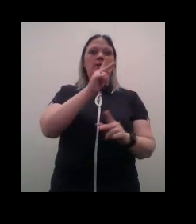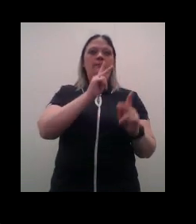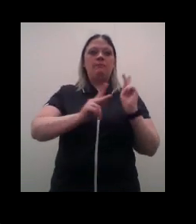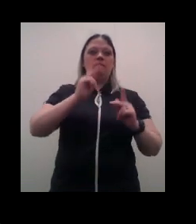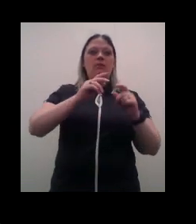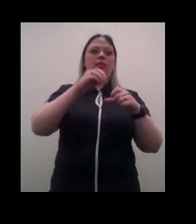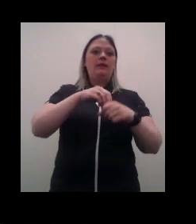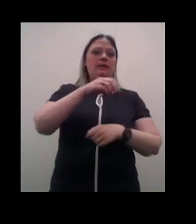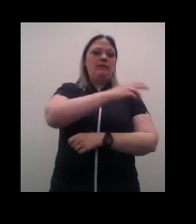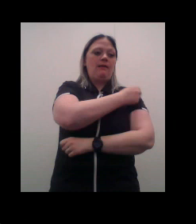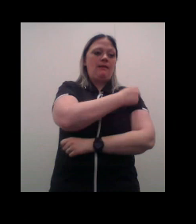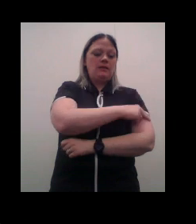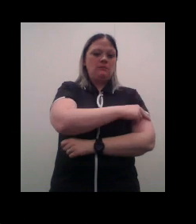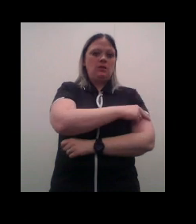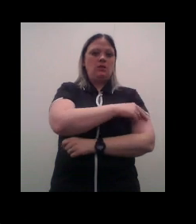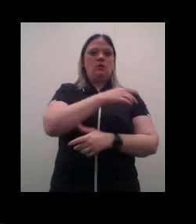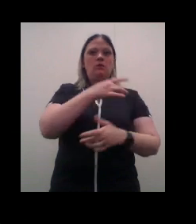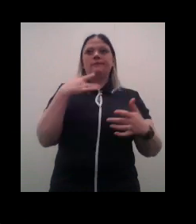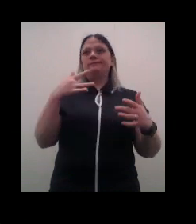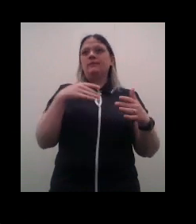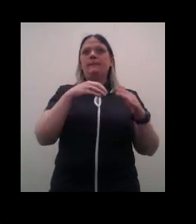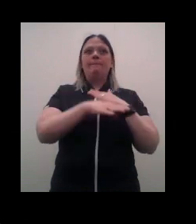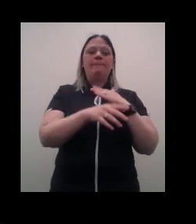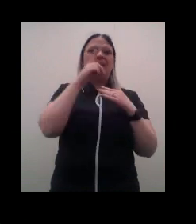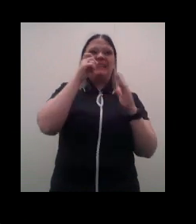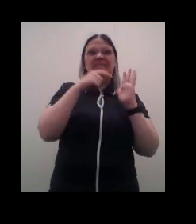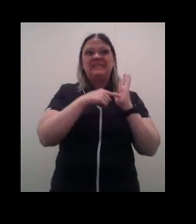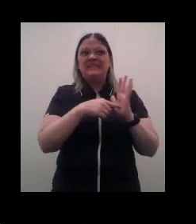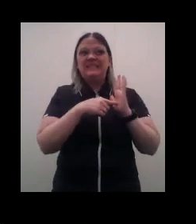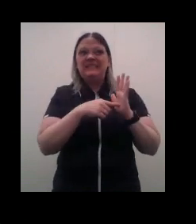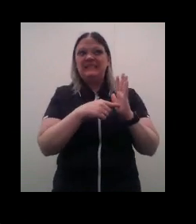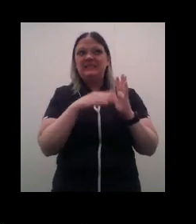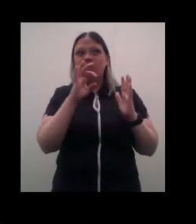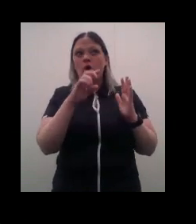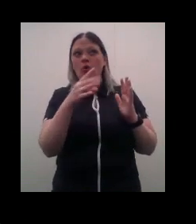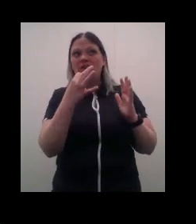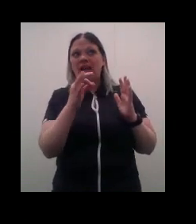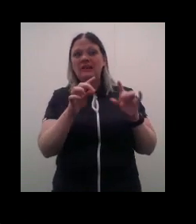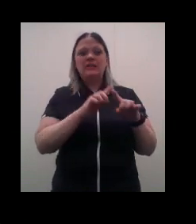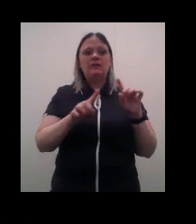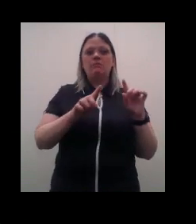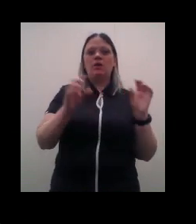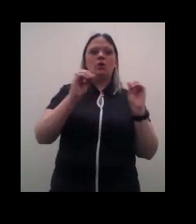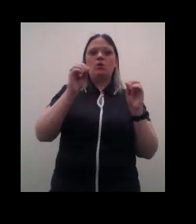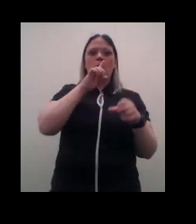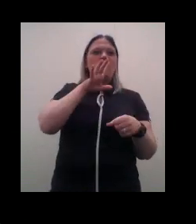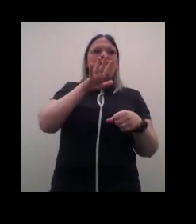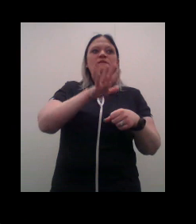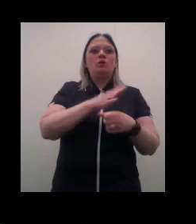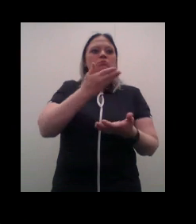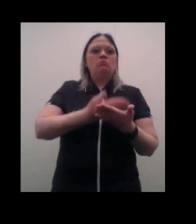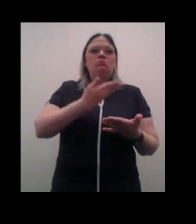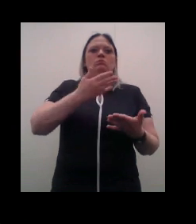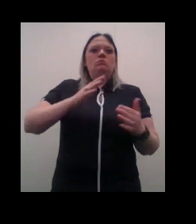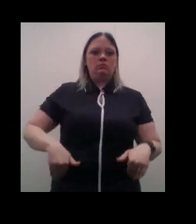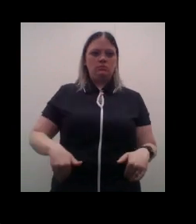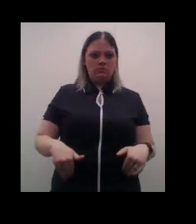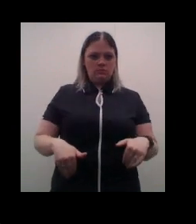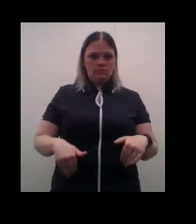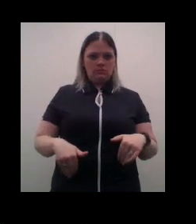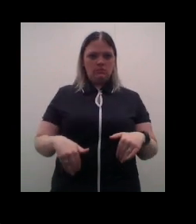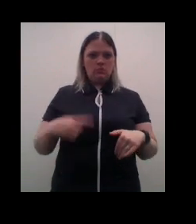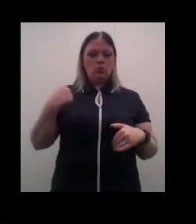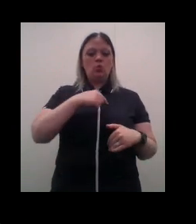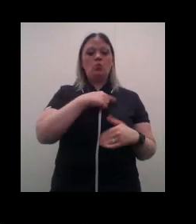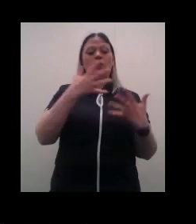for whatever reason. Usually they were admitted because they had symptoms of COVID-19 but hadn't been proven to have COVID-19 yet. We want the